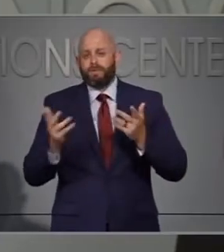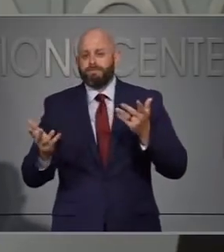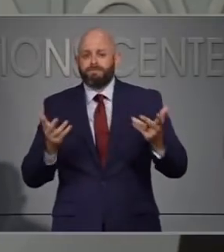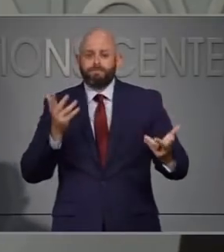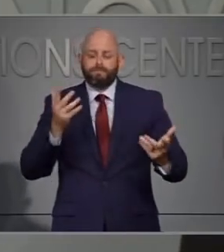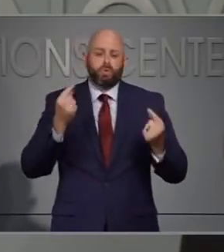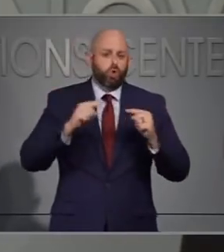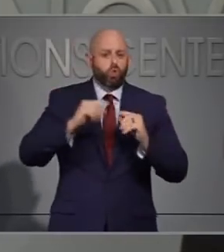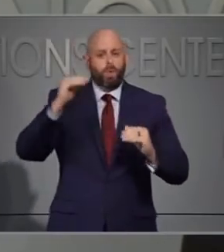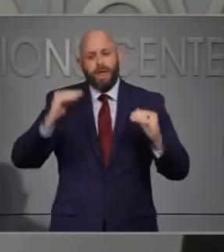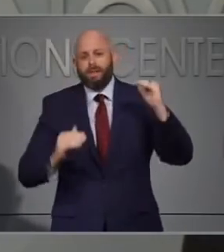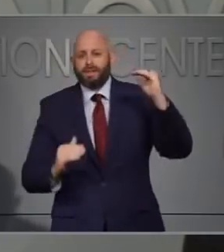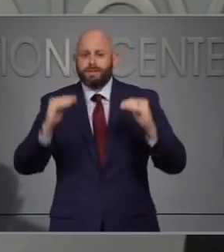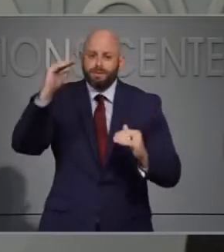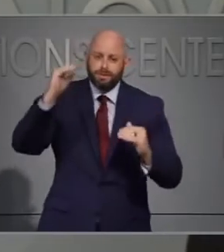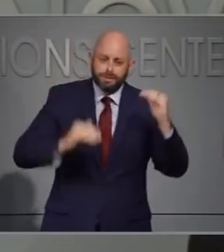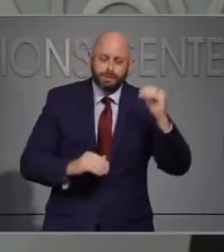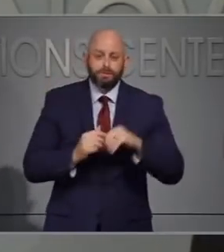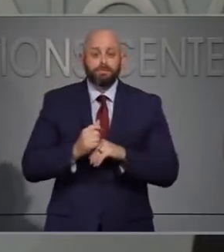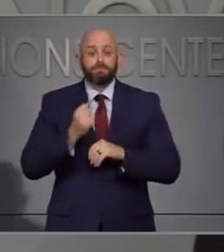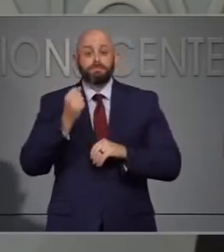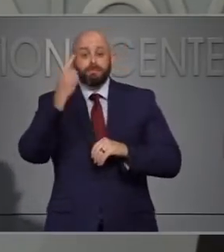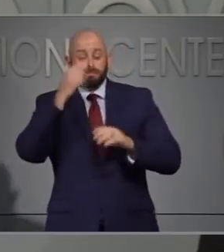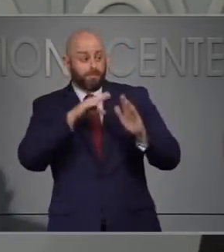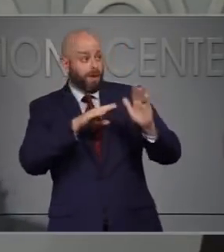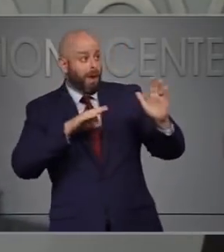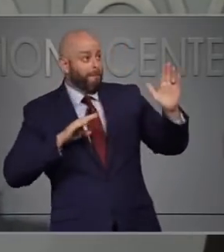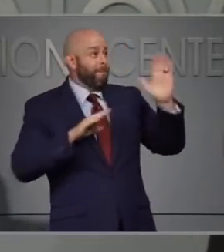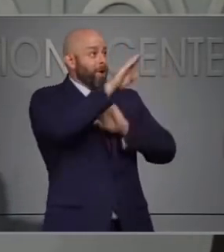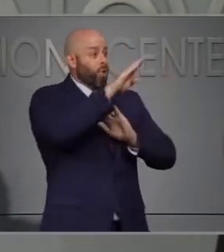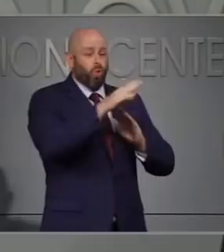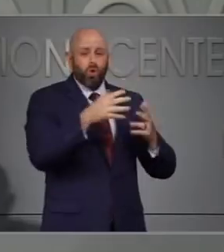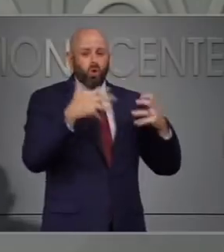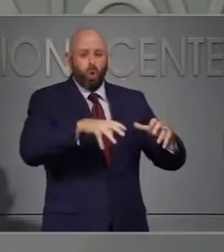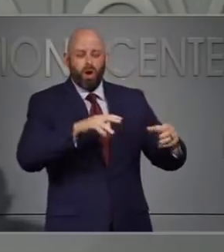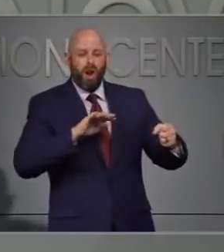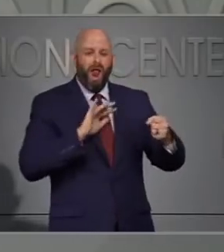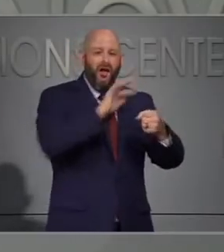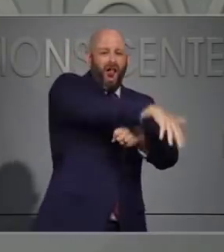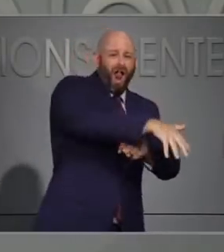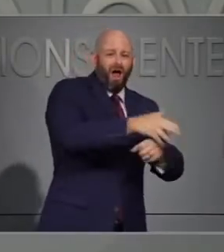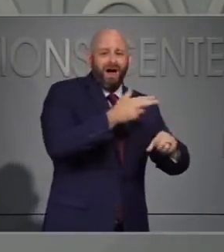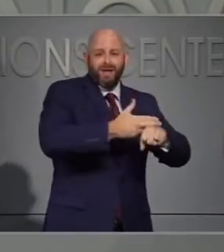health. We don't want to get to a place where we overwhelm our healthcare system. We do see our